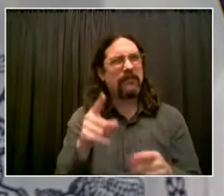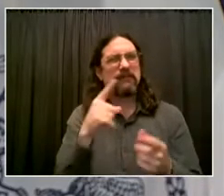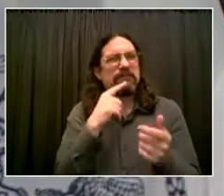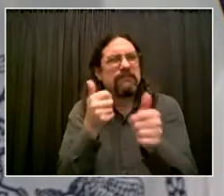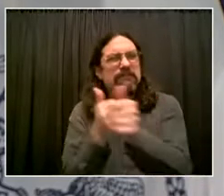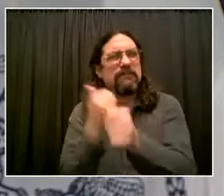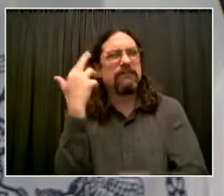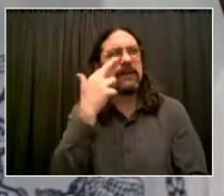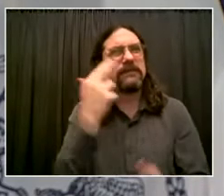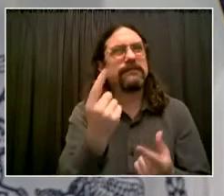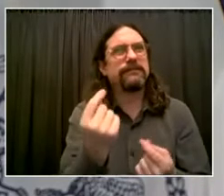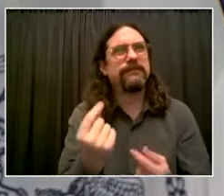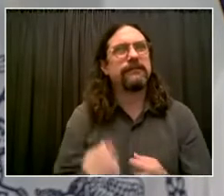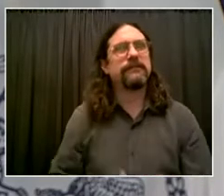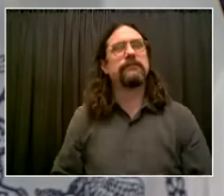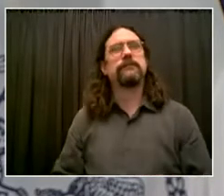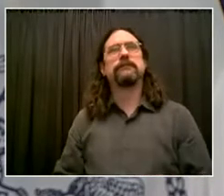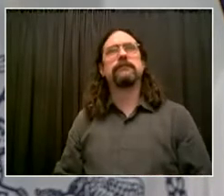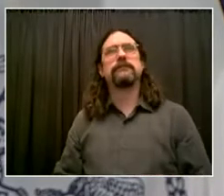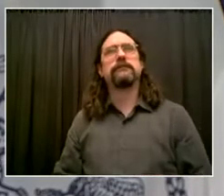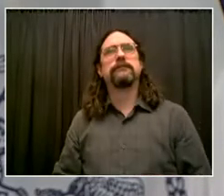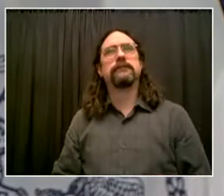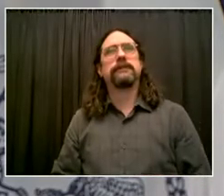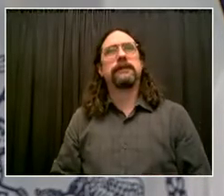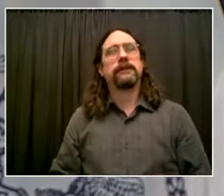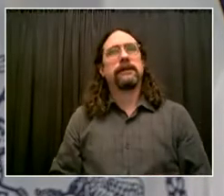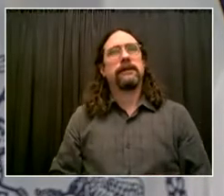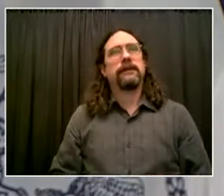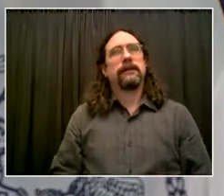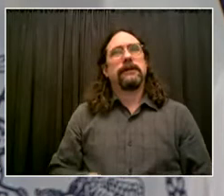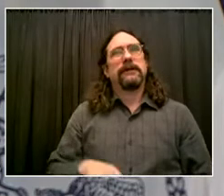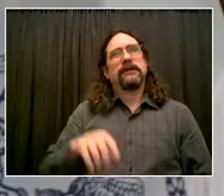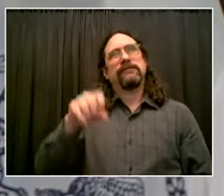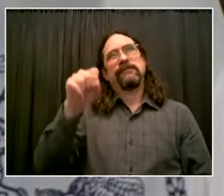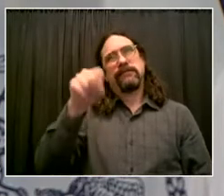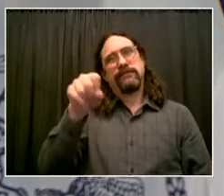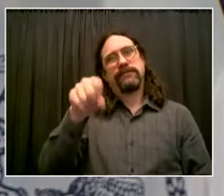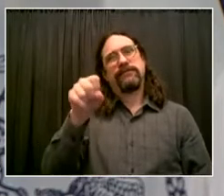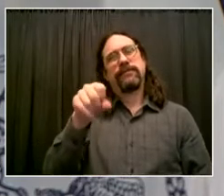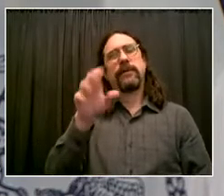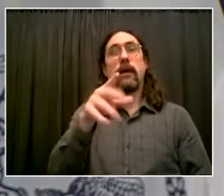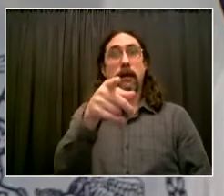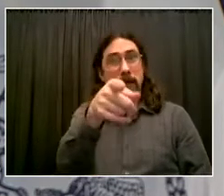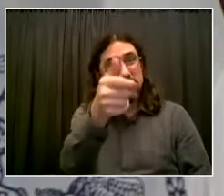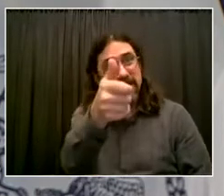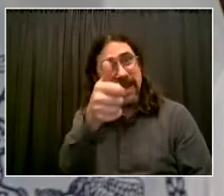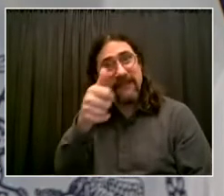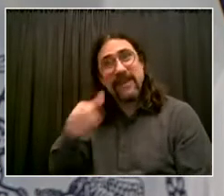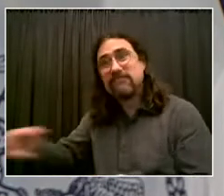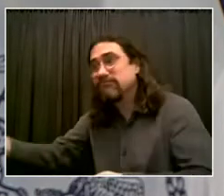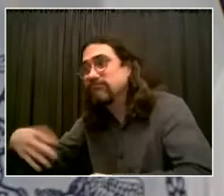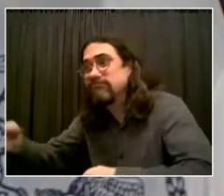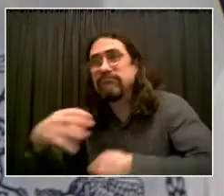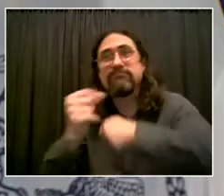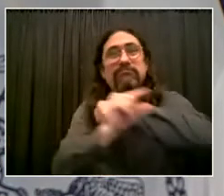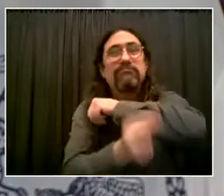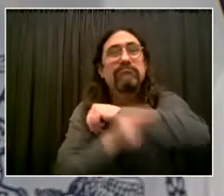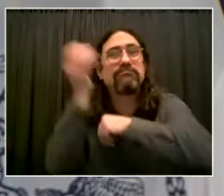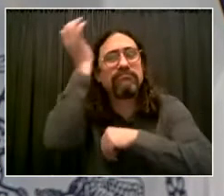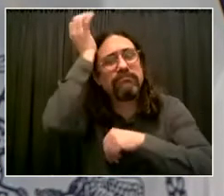Yeah, Jeff, first of all, thank you for picking up trash. I know Ed Grayson thanks you too. You're a good citizen.